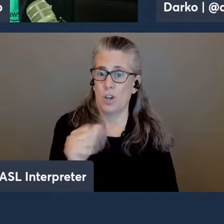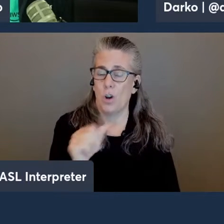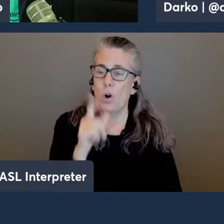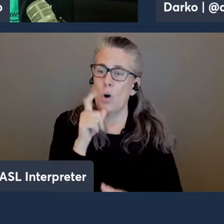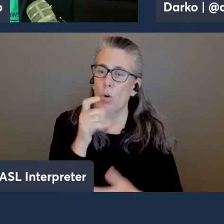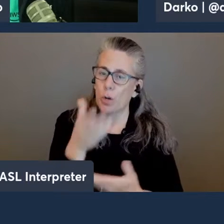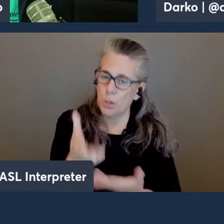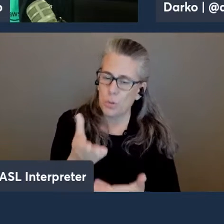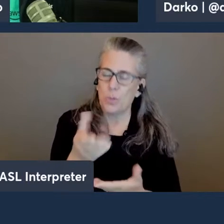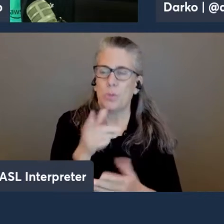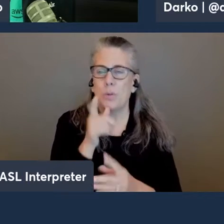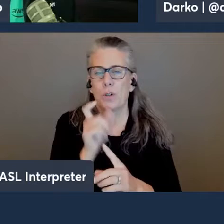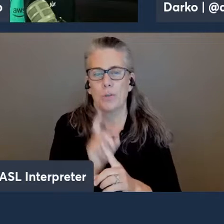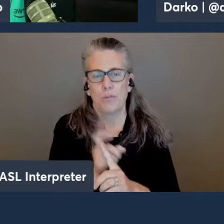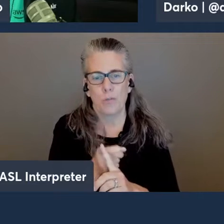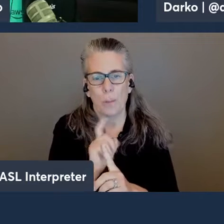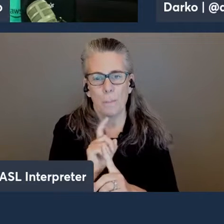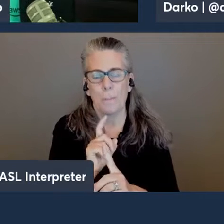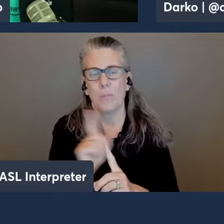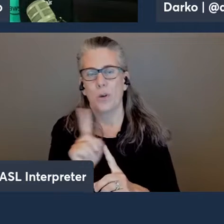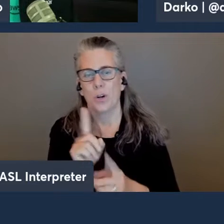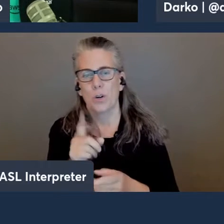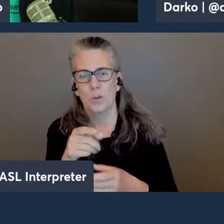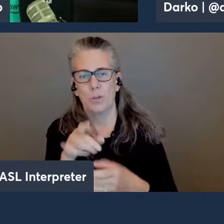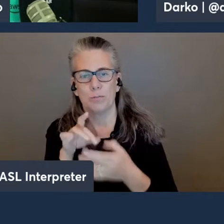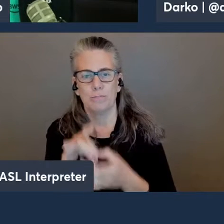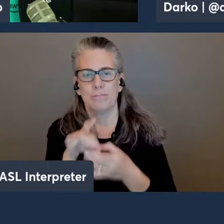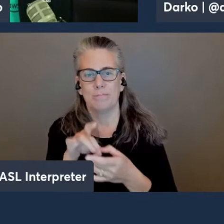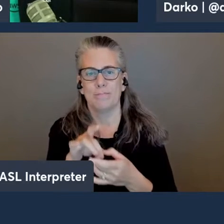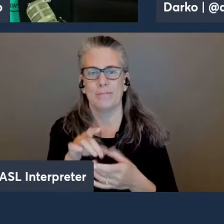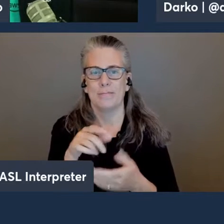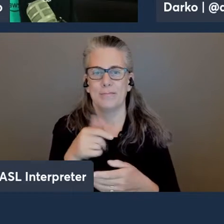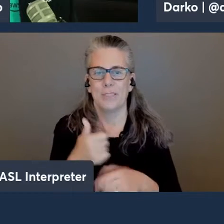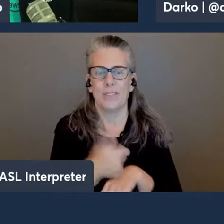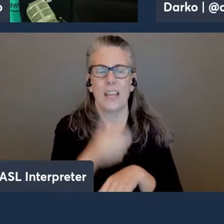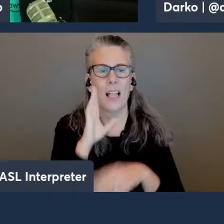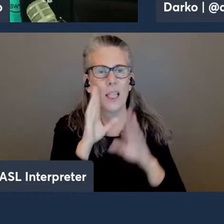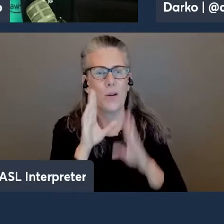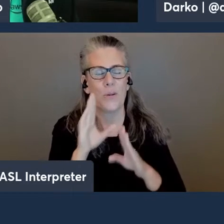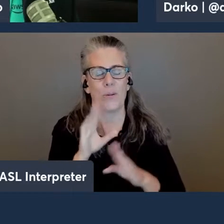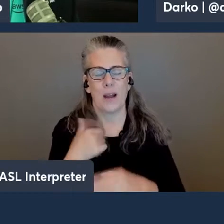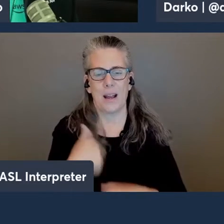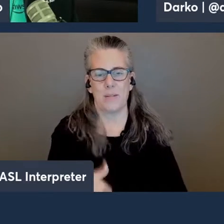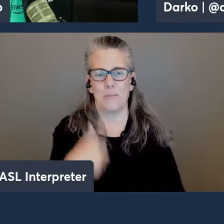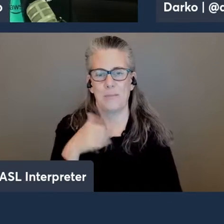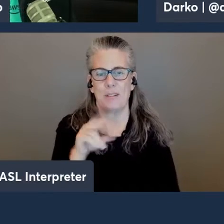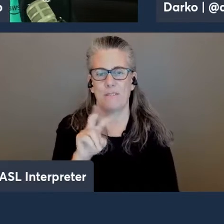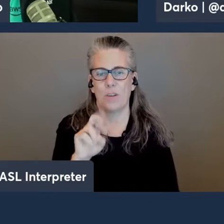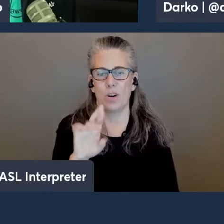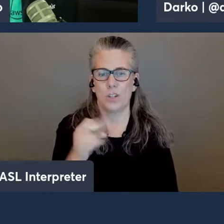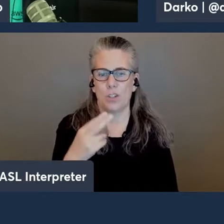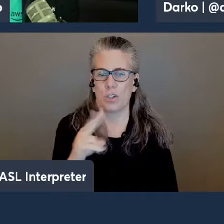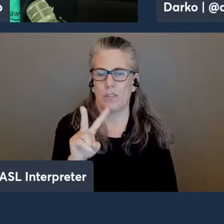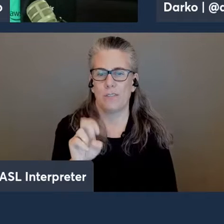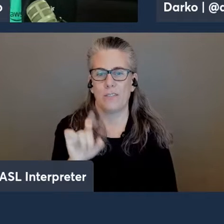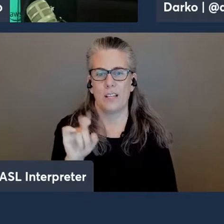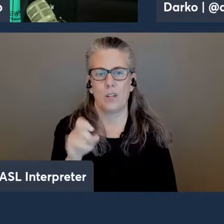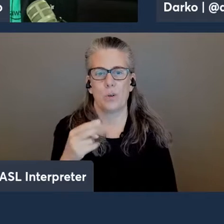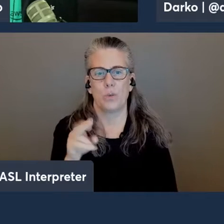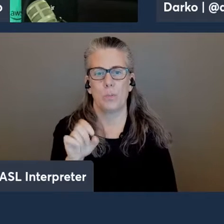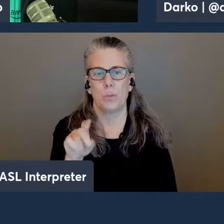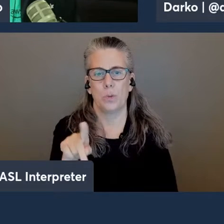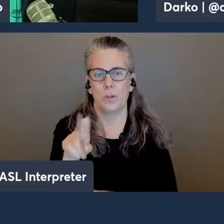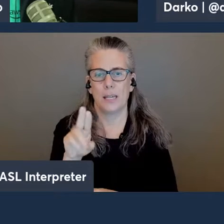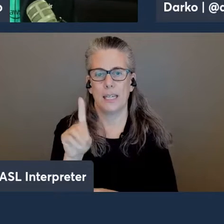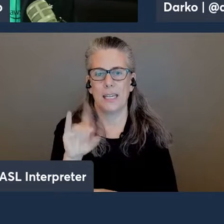you do and where do you join us from? Hi, my name is Varsha Velagapudi, product manager with Amazon Web Services.